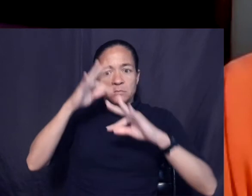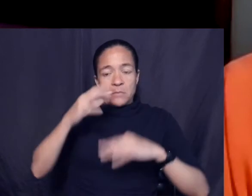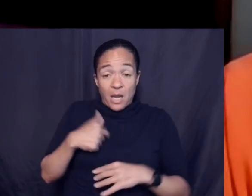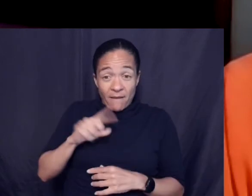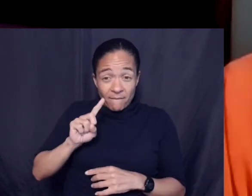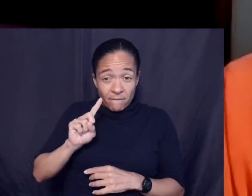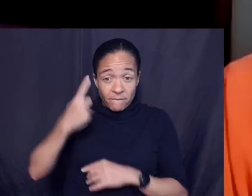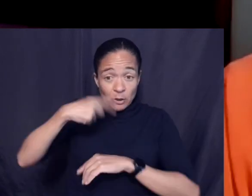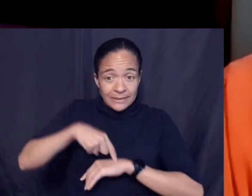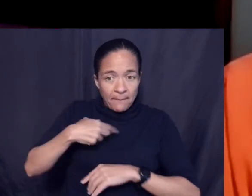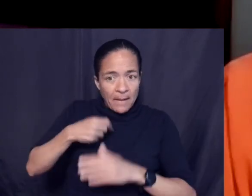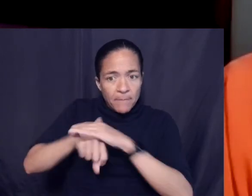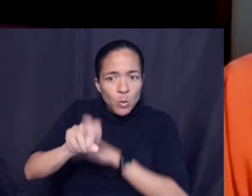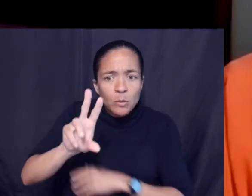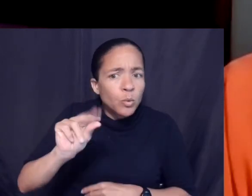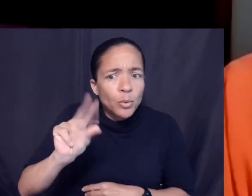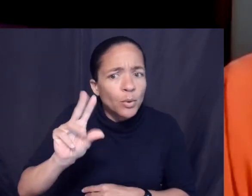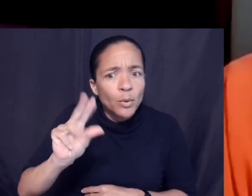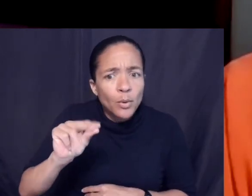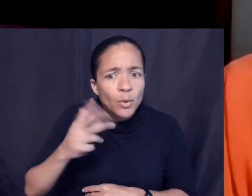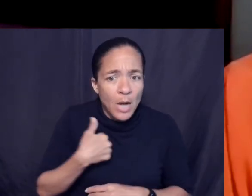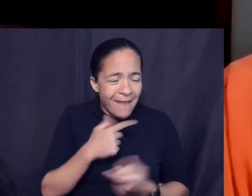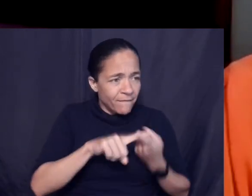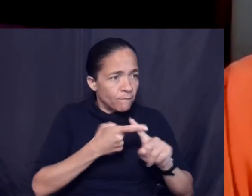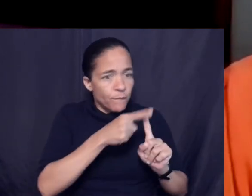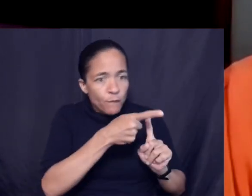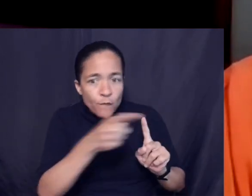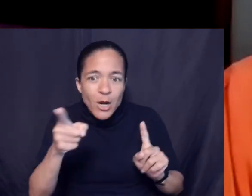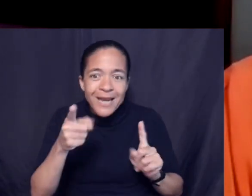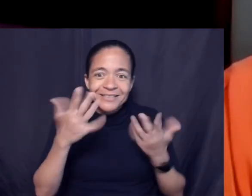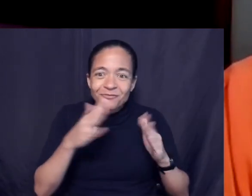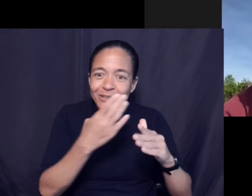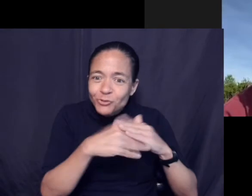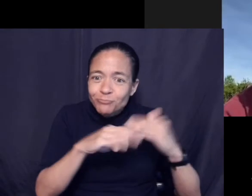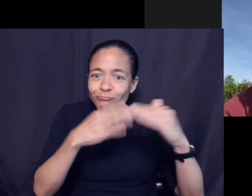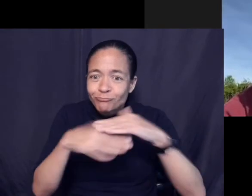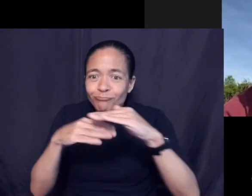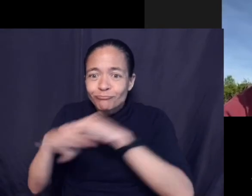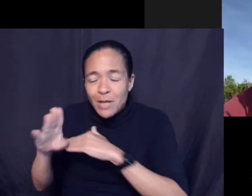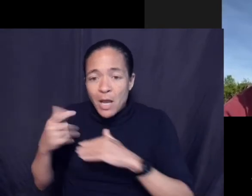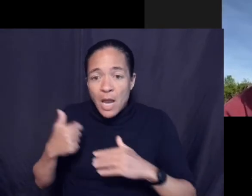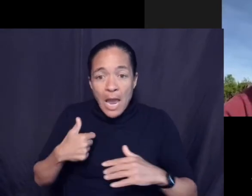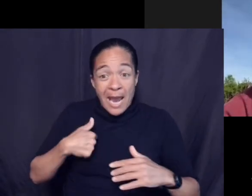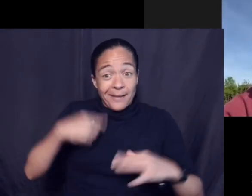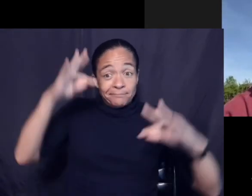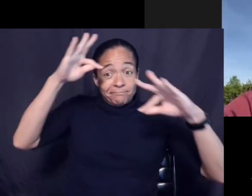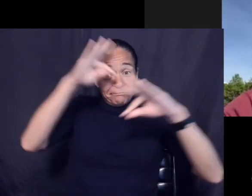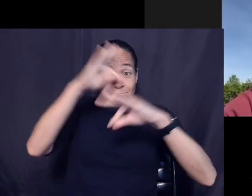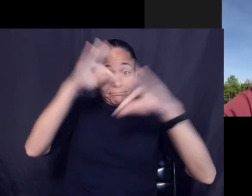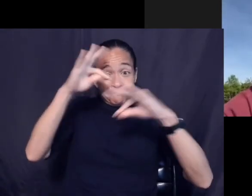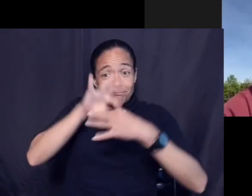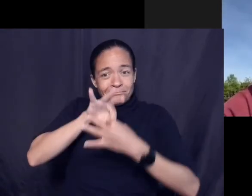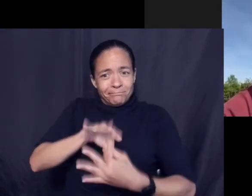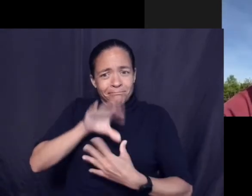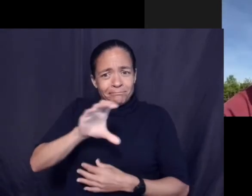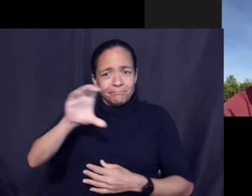This wasn't our first kid. I had lots of friends with kids, and no one had ever heard about this. This